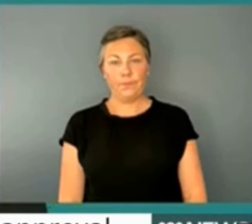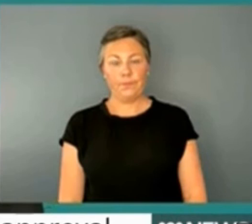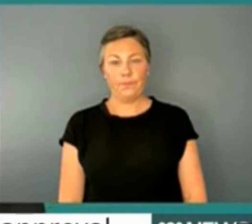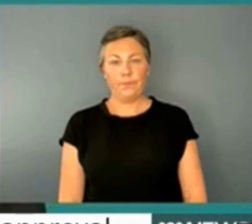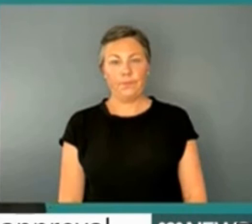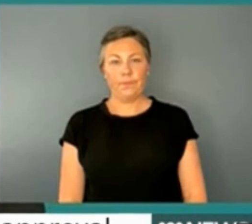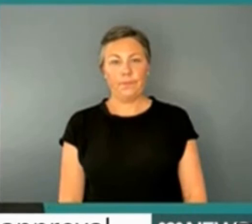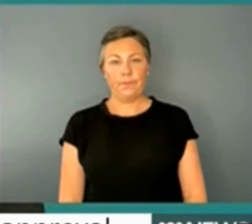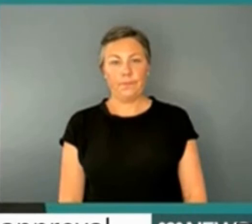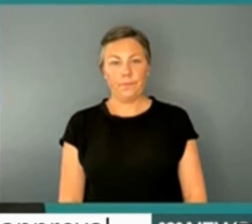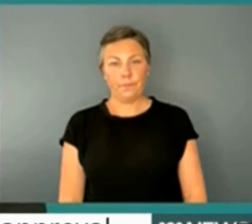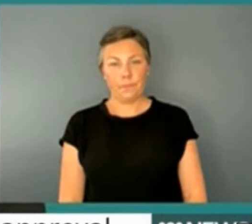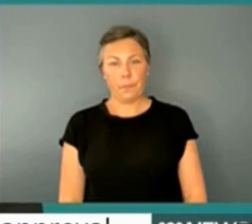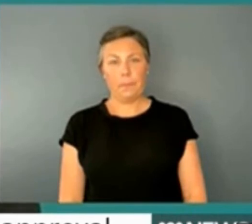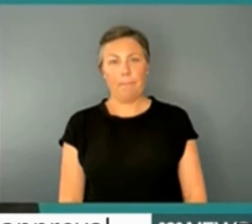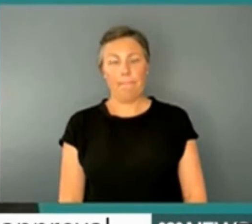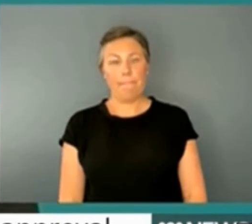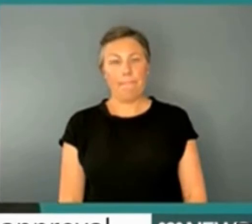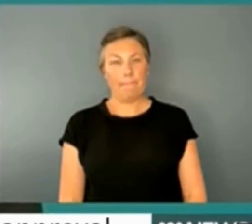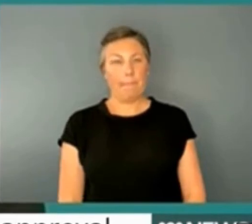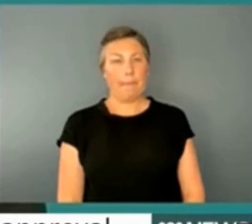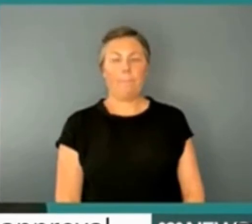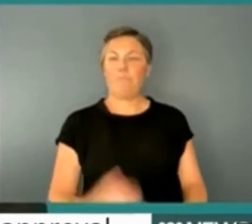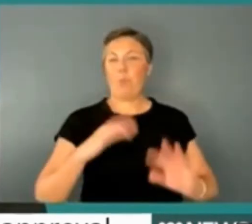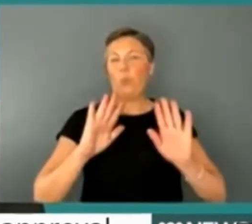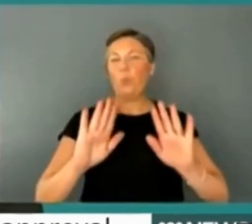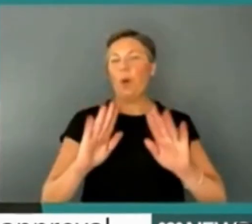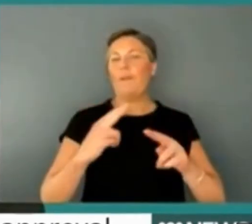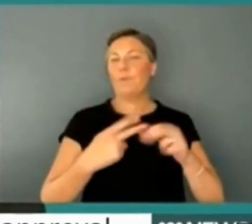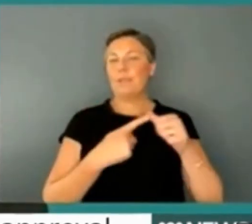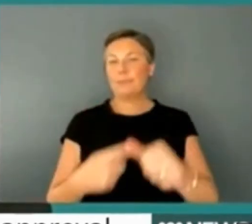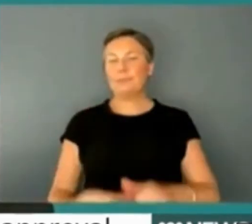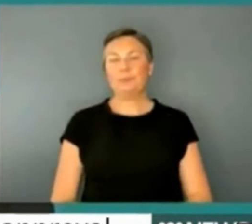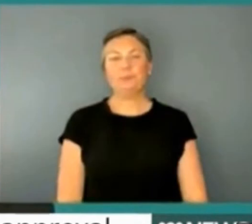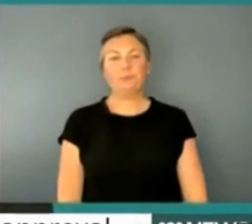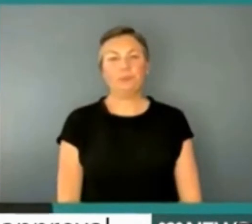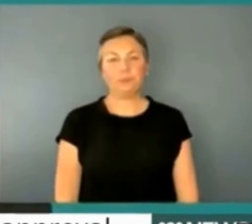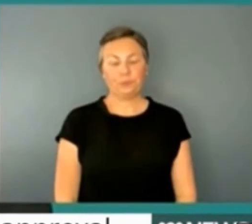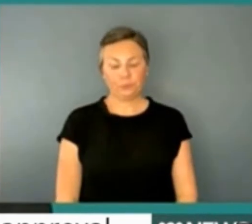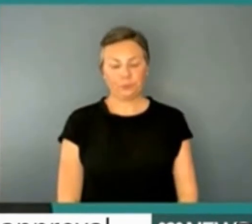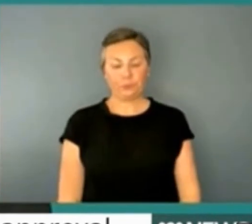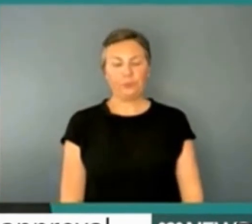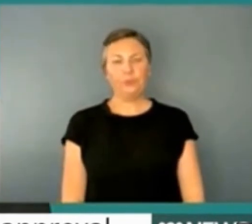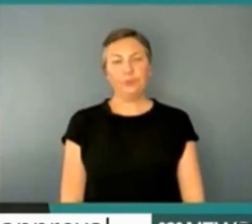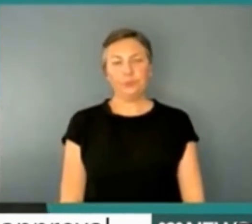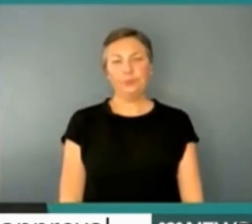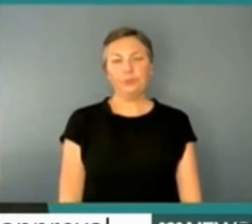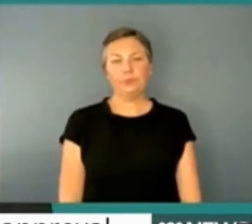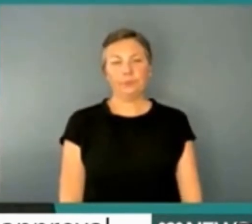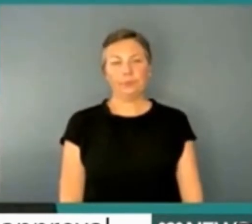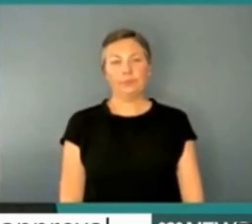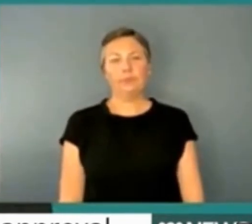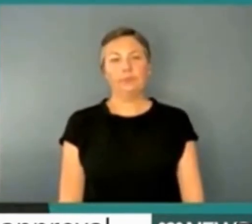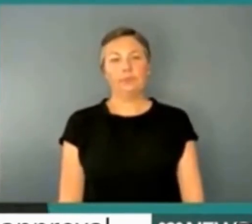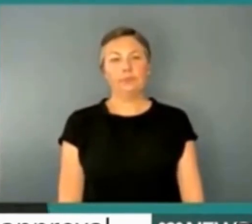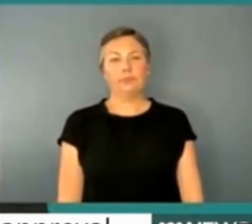deficient leadership. Does the government take responsibility for those failings? So, firstly, on the variant